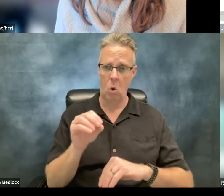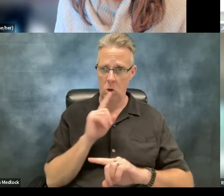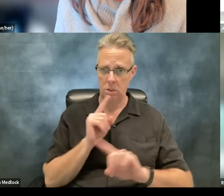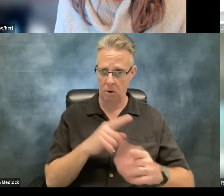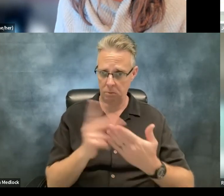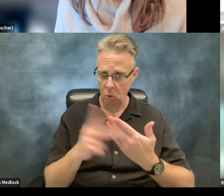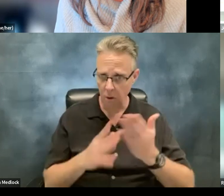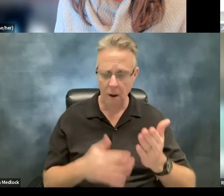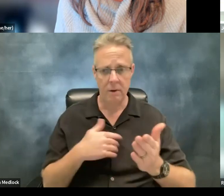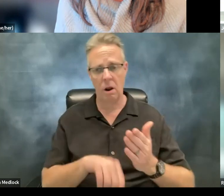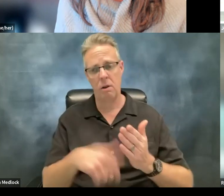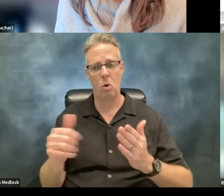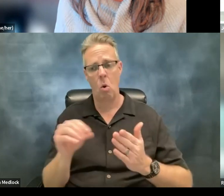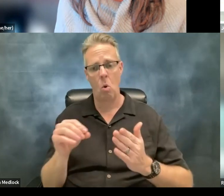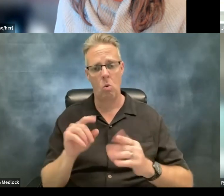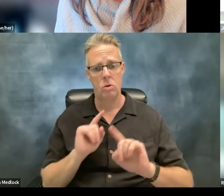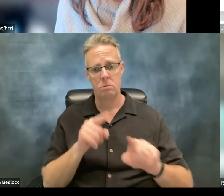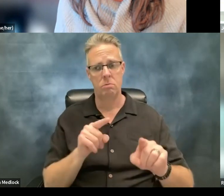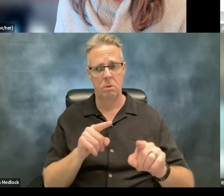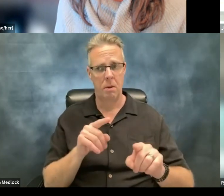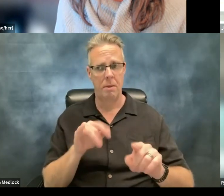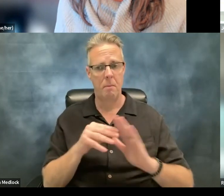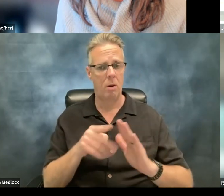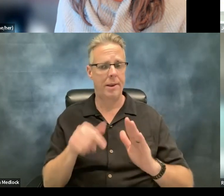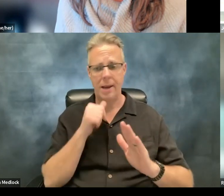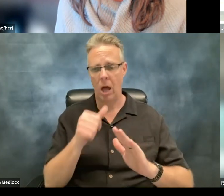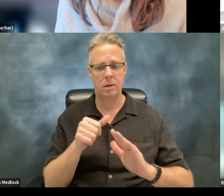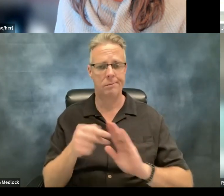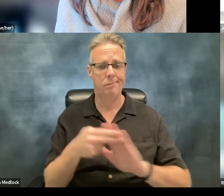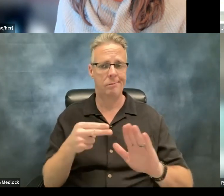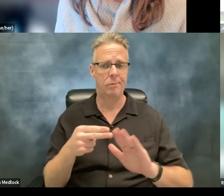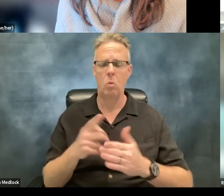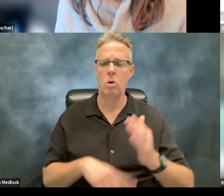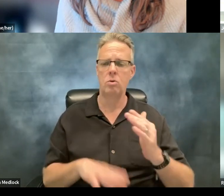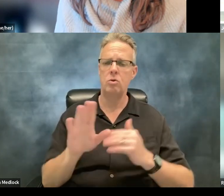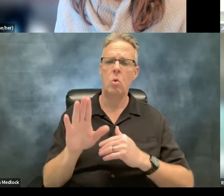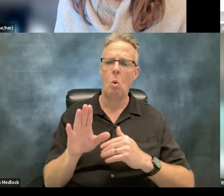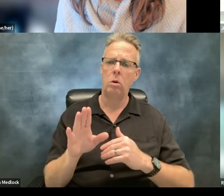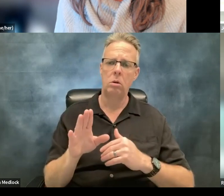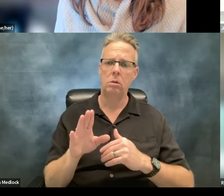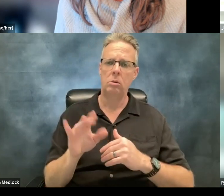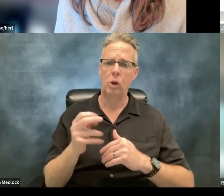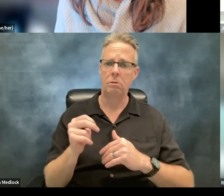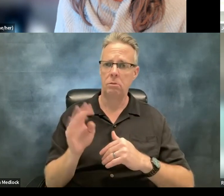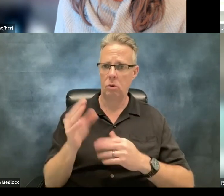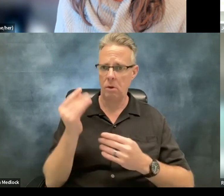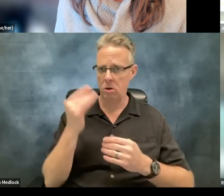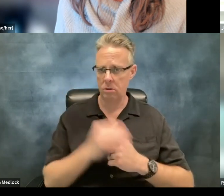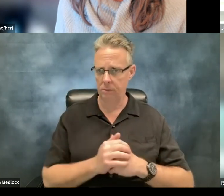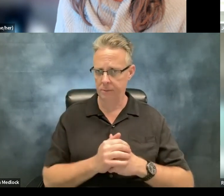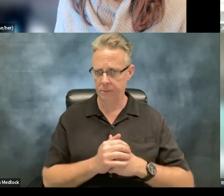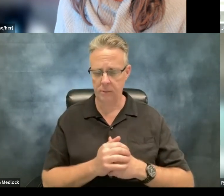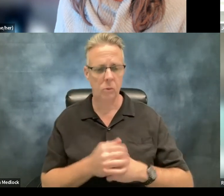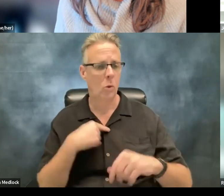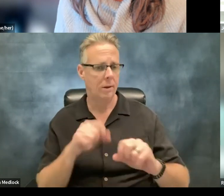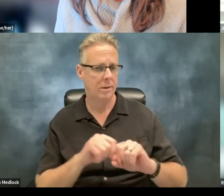Are there perhaps other co-responder models out there that aren't calling themselves co-response? What's your take on that, Jen? Well, when we sent